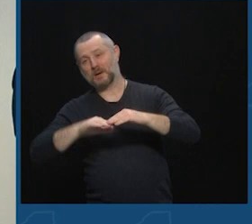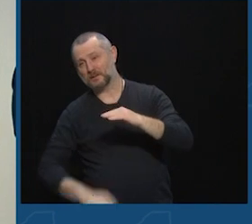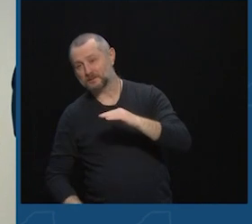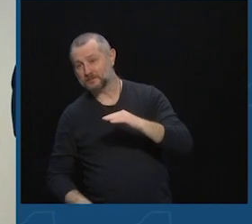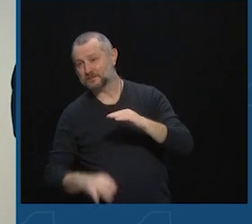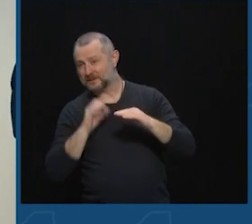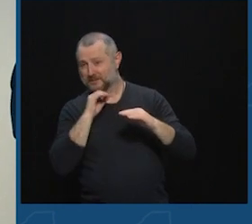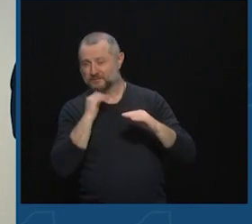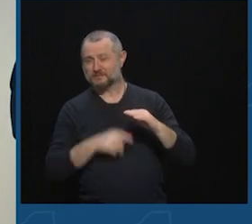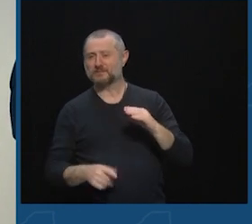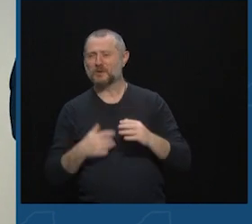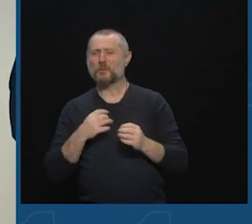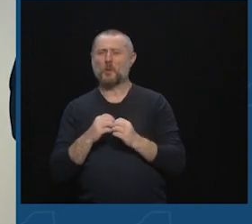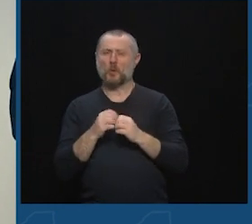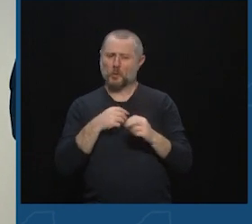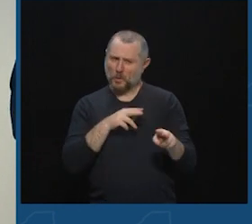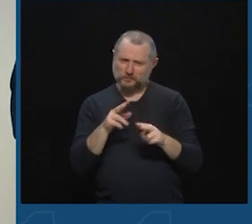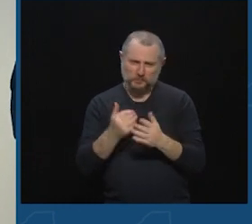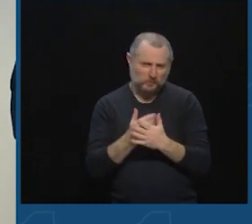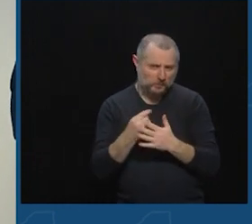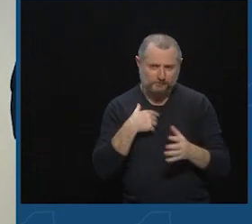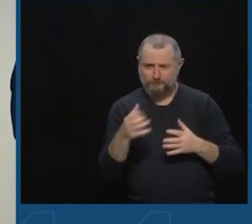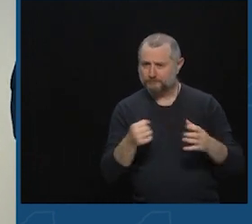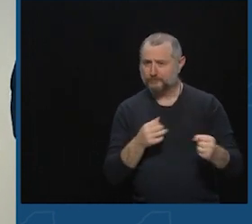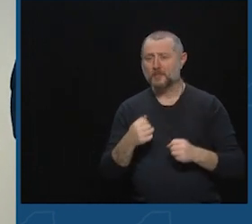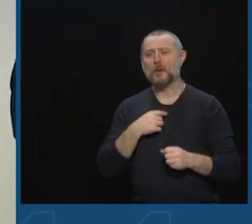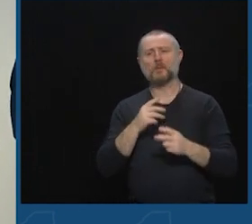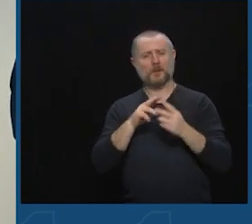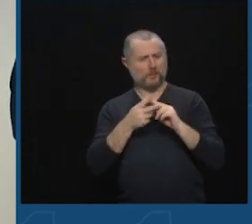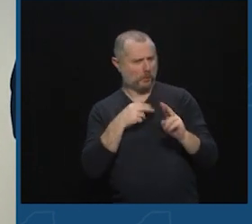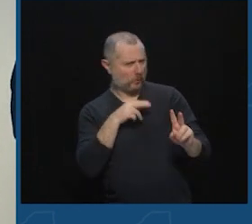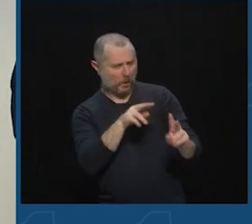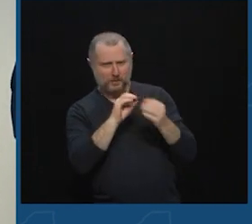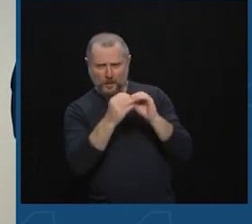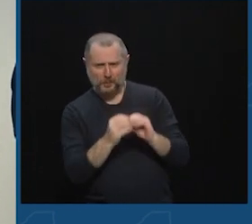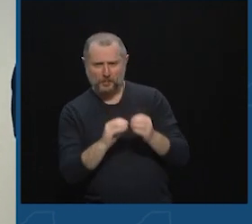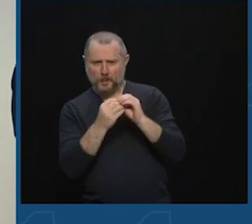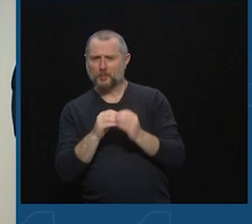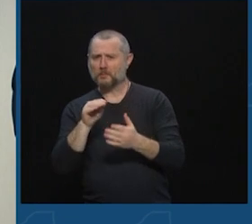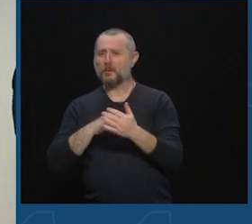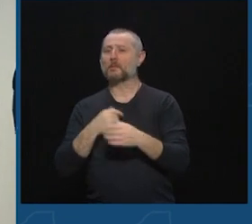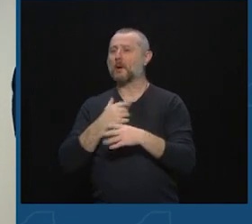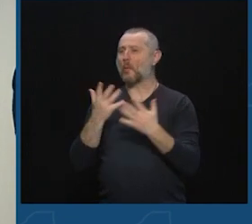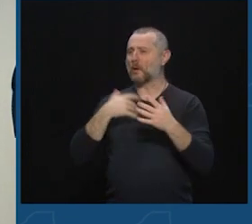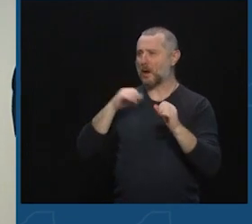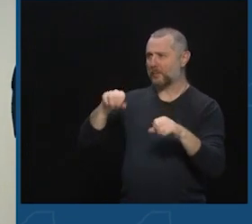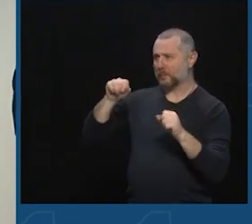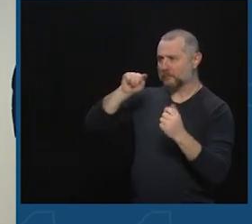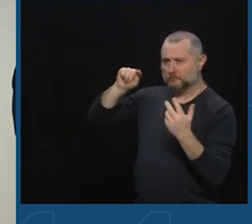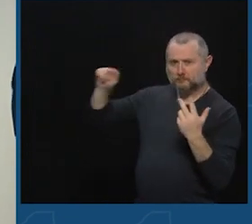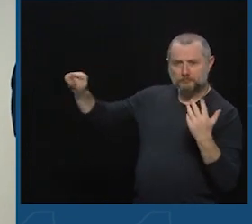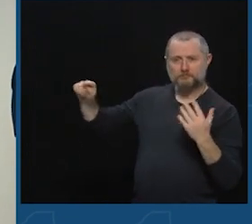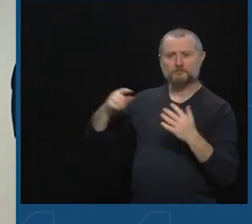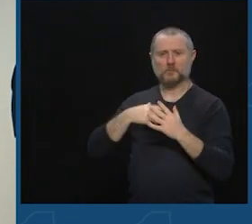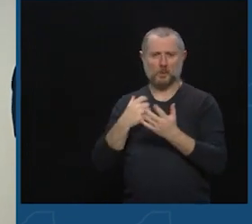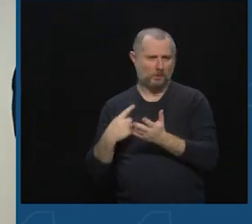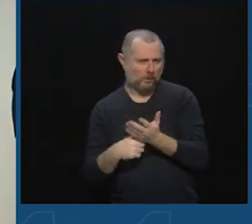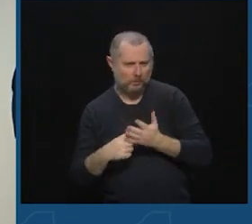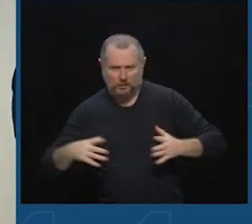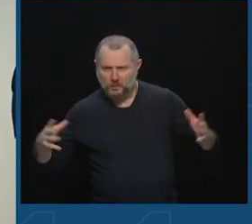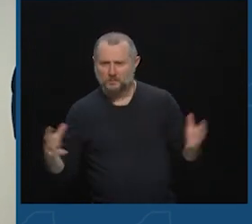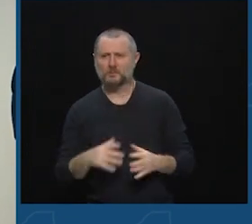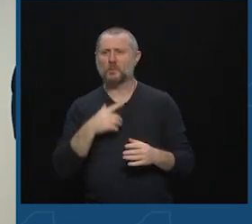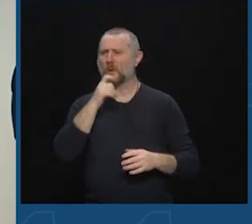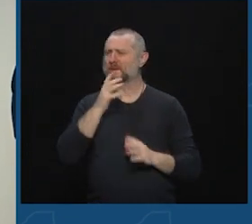also it's not just those hard numbers. It is what our capacity is and what I gather when I talk to experts in Washington, as I have